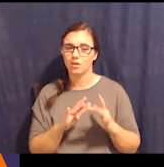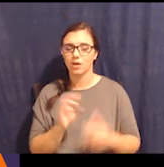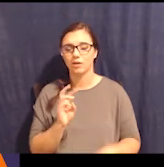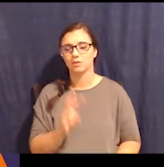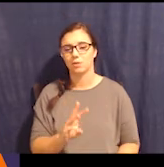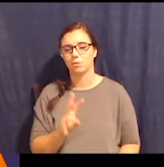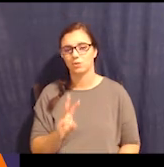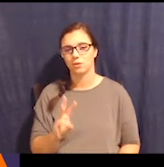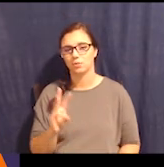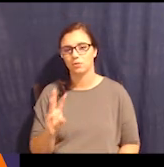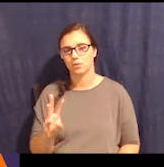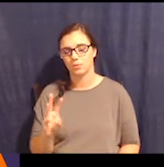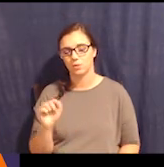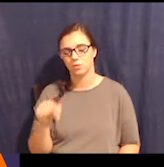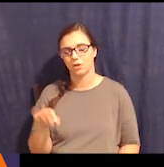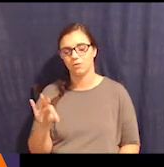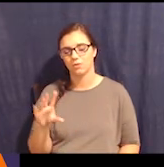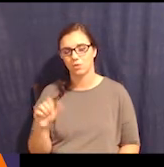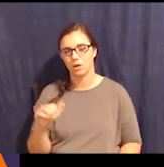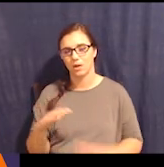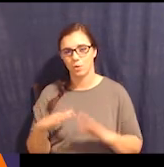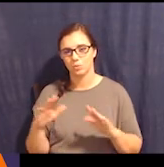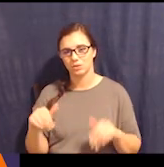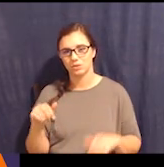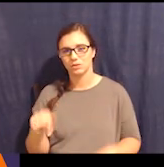www.floridahousing.org, and that is